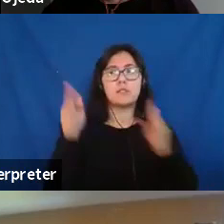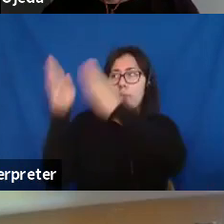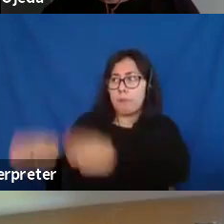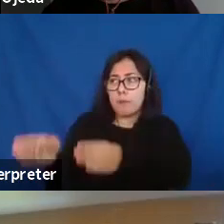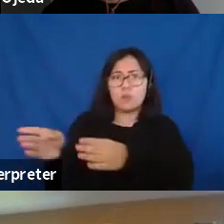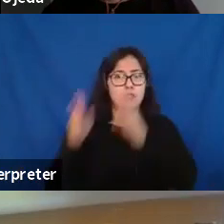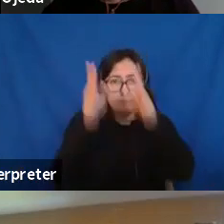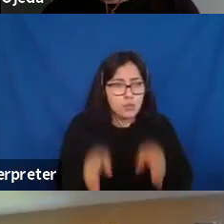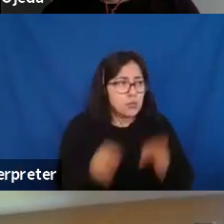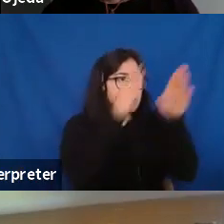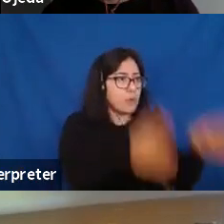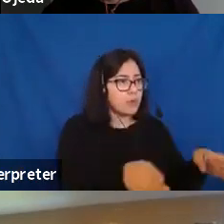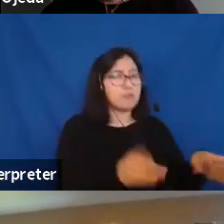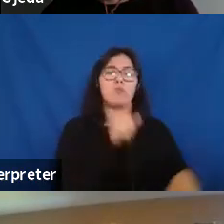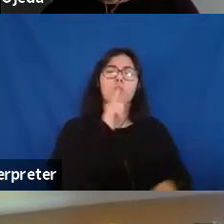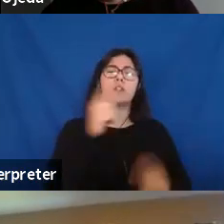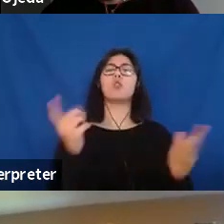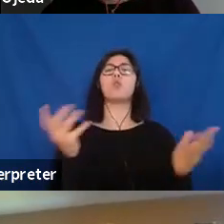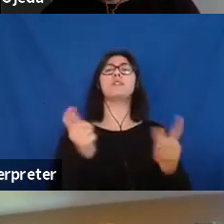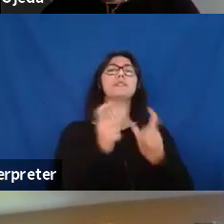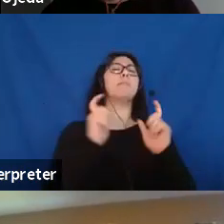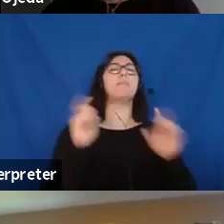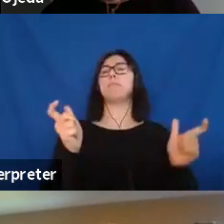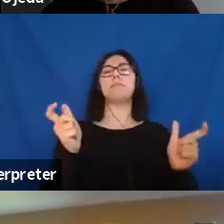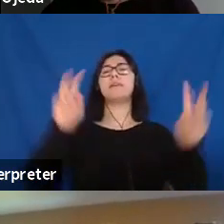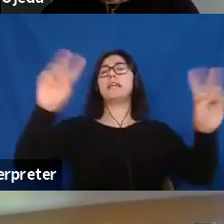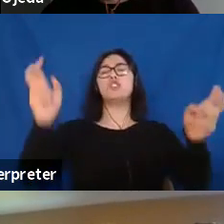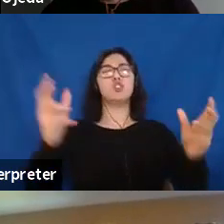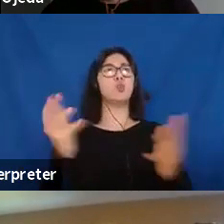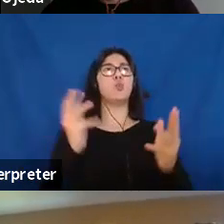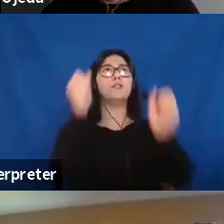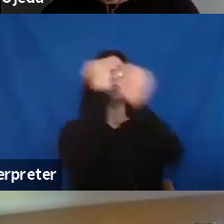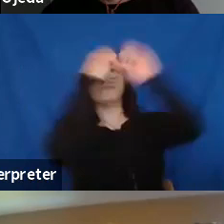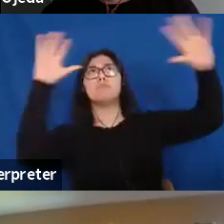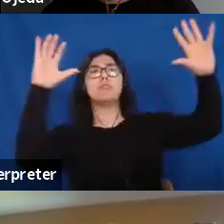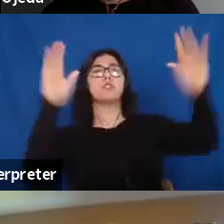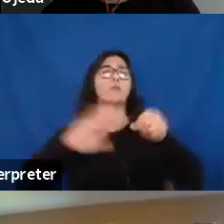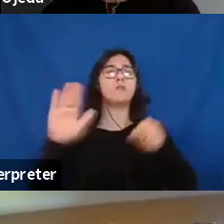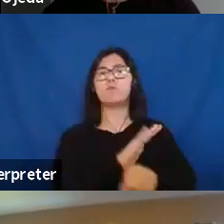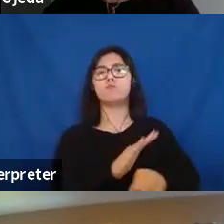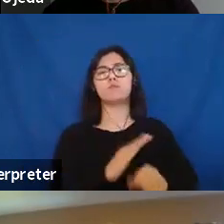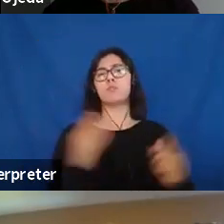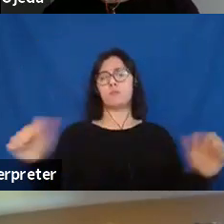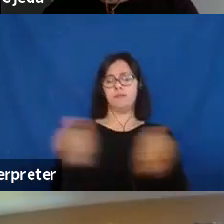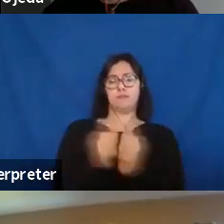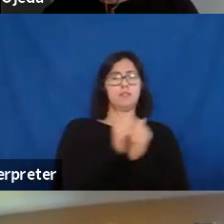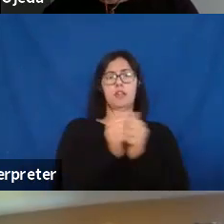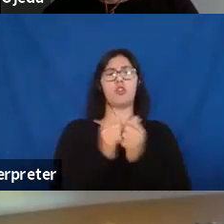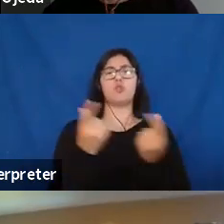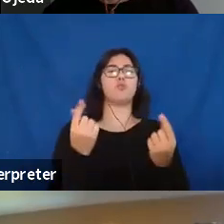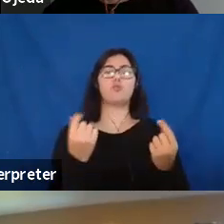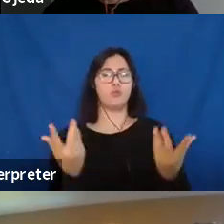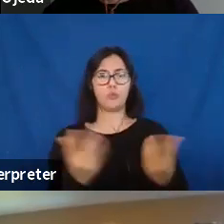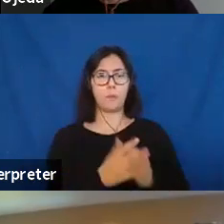detractors, but to what are the big issues, what are the big picture things that we can all start to look at together? What are our goals here? Did